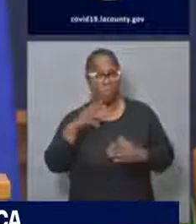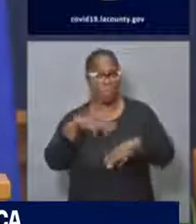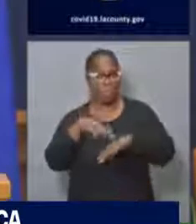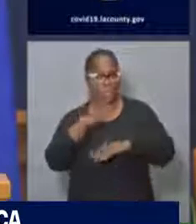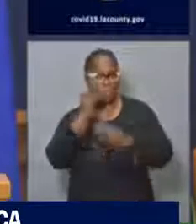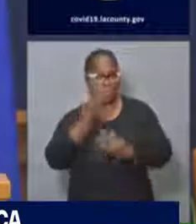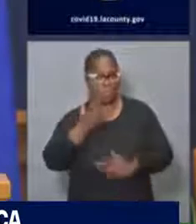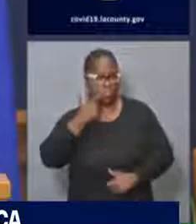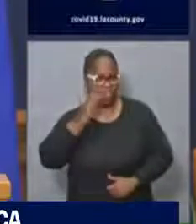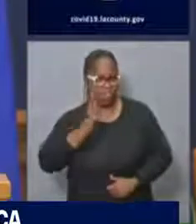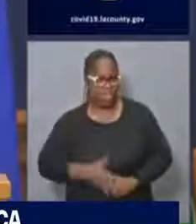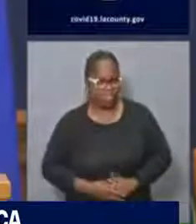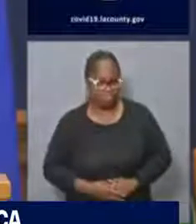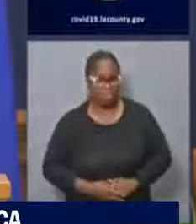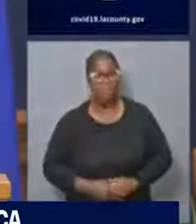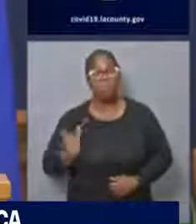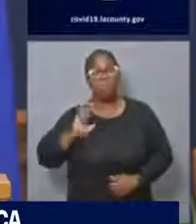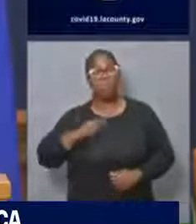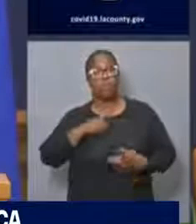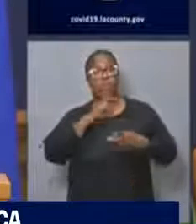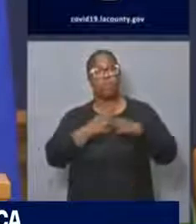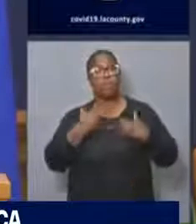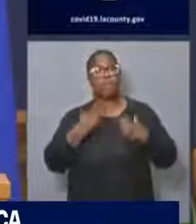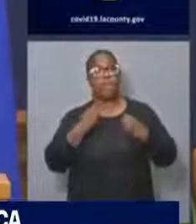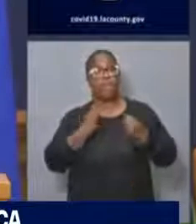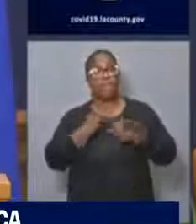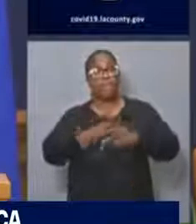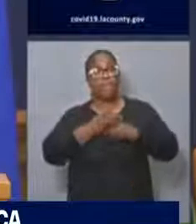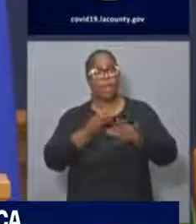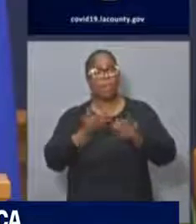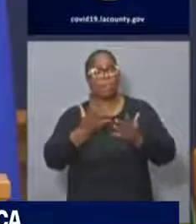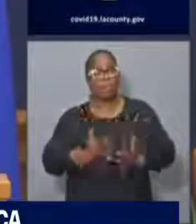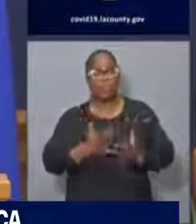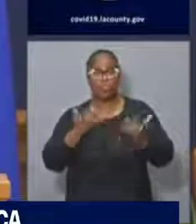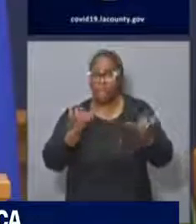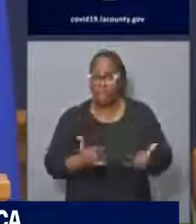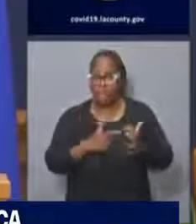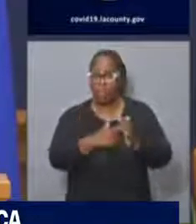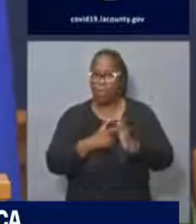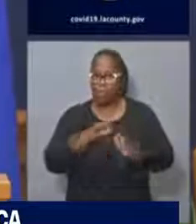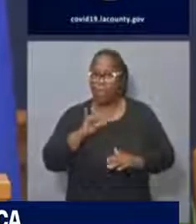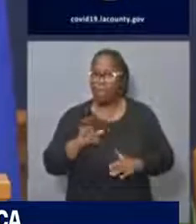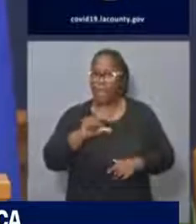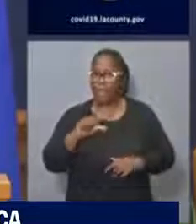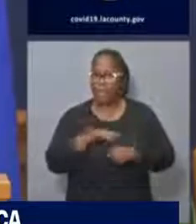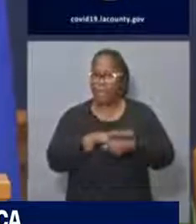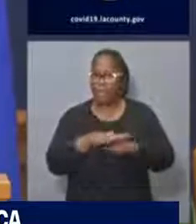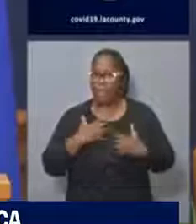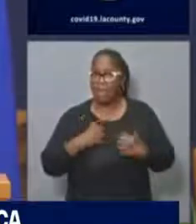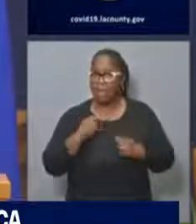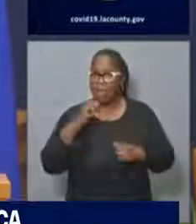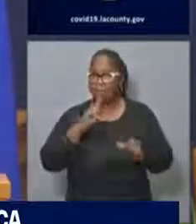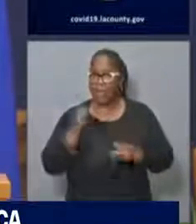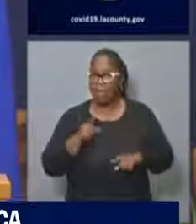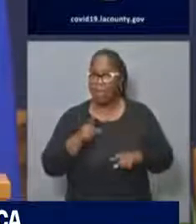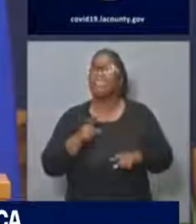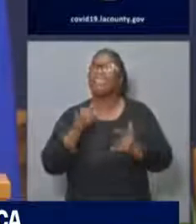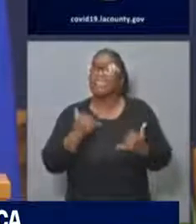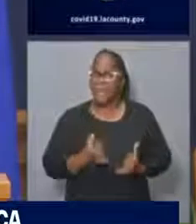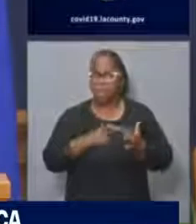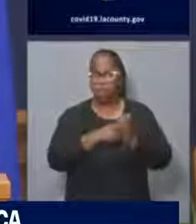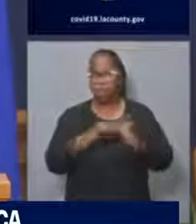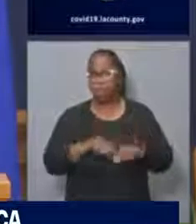I mentioned previously, healthcare providers are now required by LA County Health Officer Order to provide their patients with access to COVID